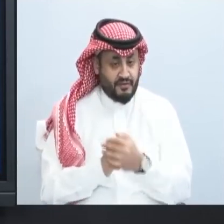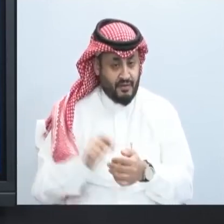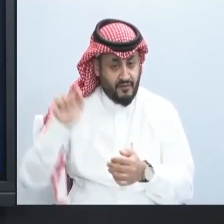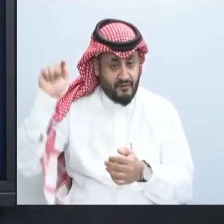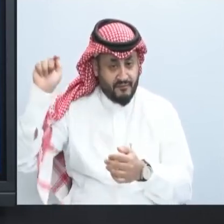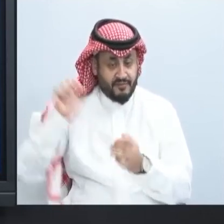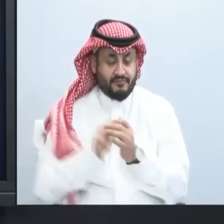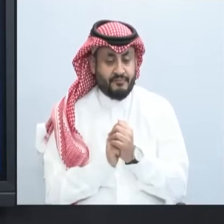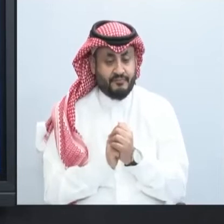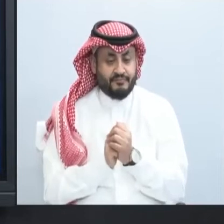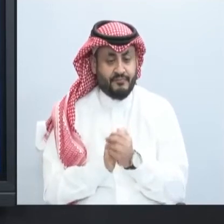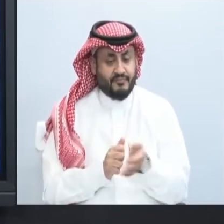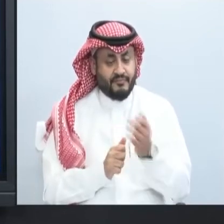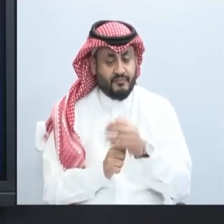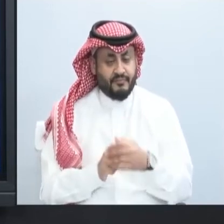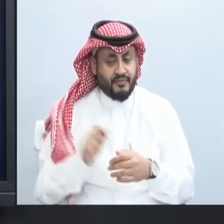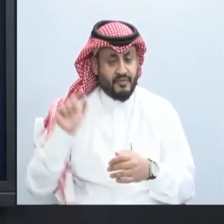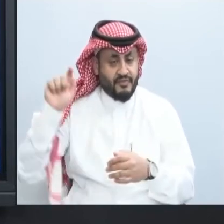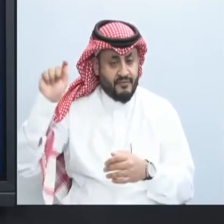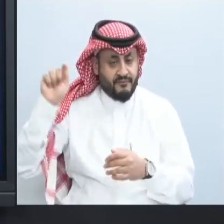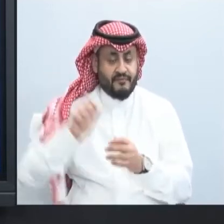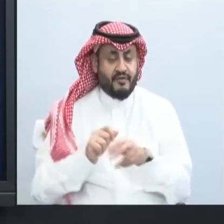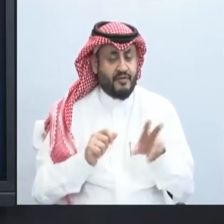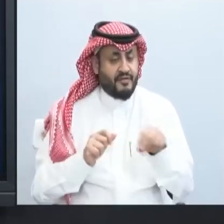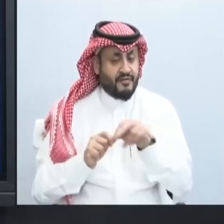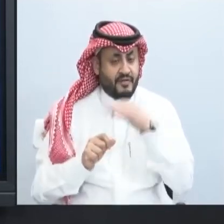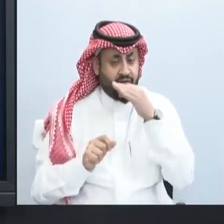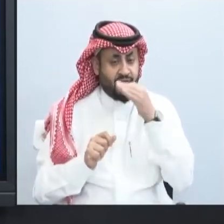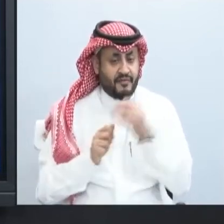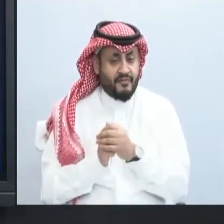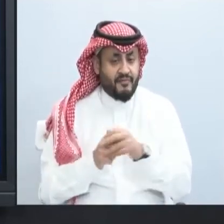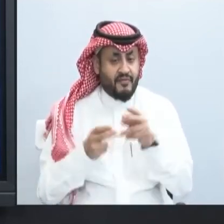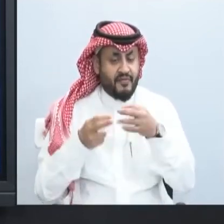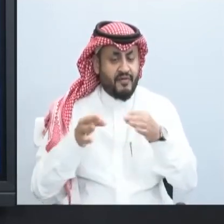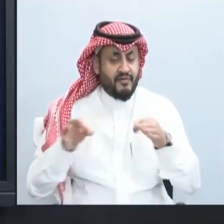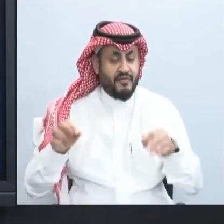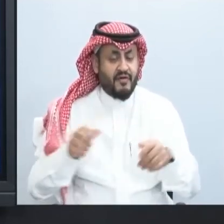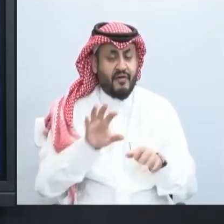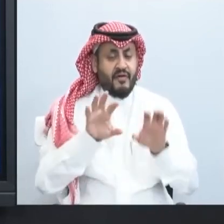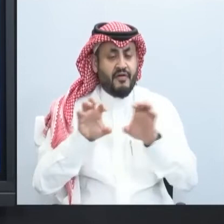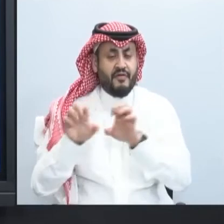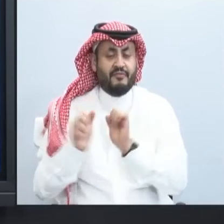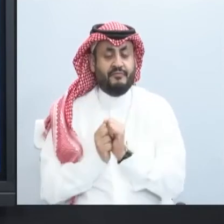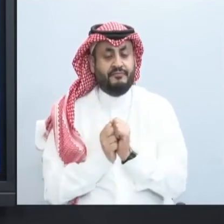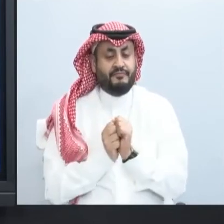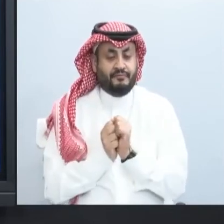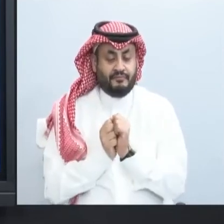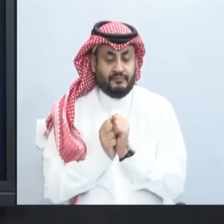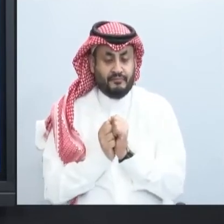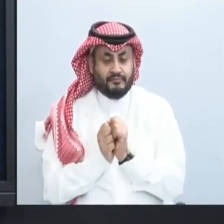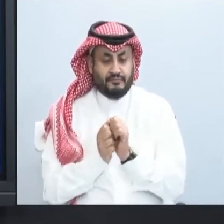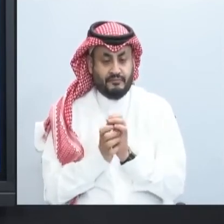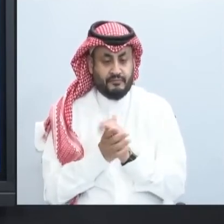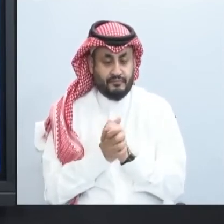said phone, and the third one we said laugh. So whether we have sometimes